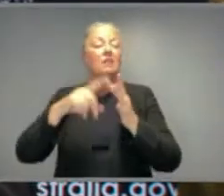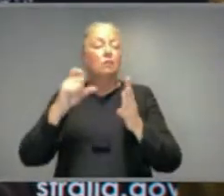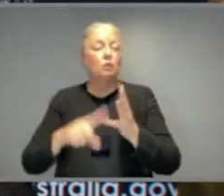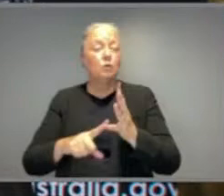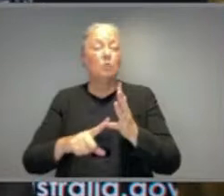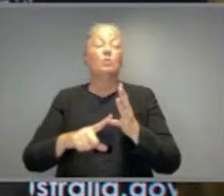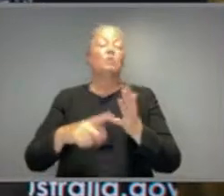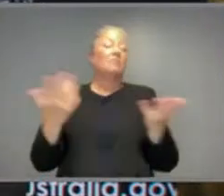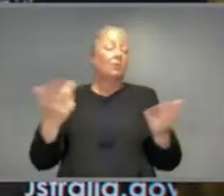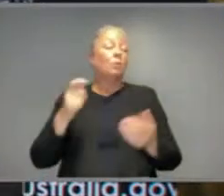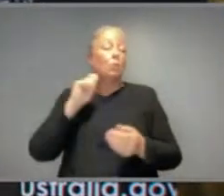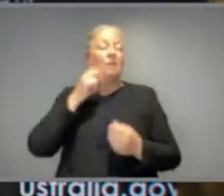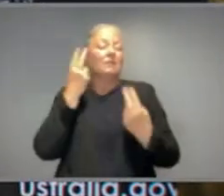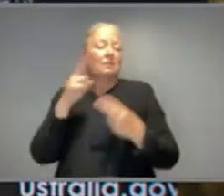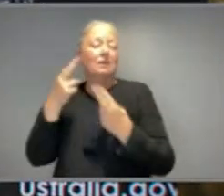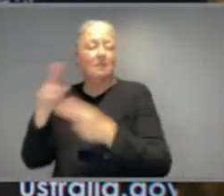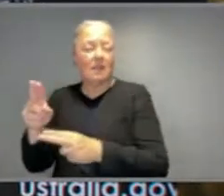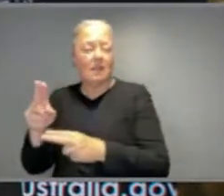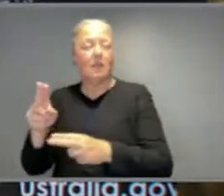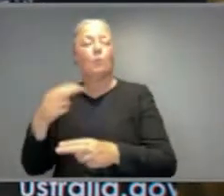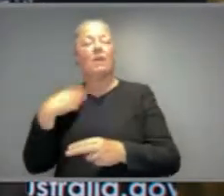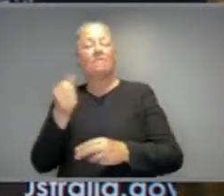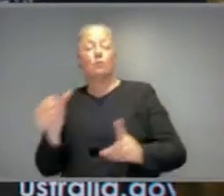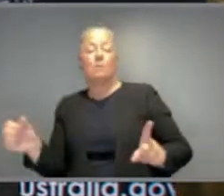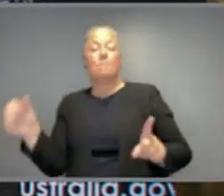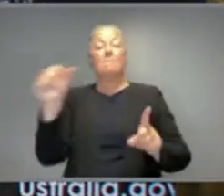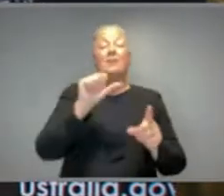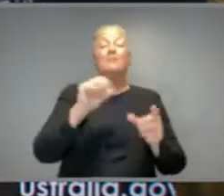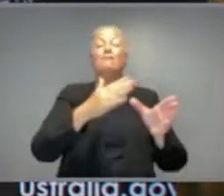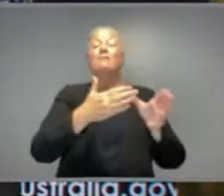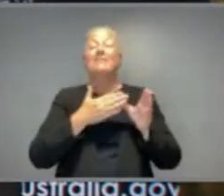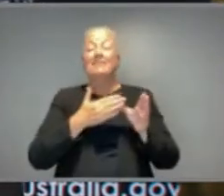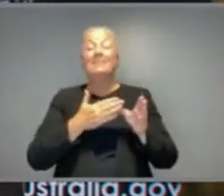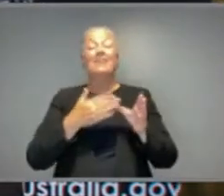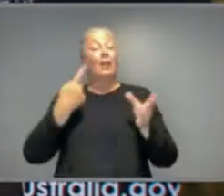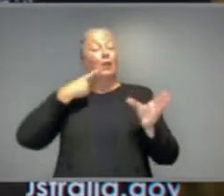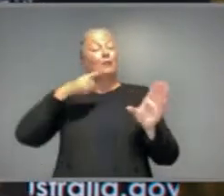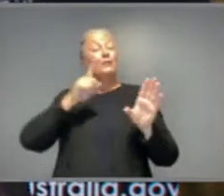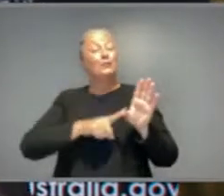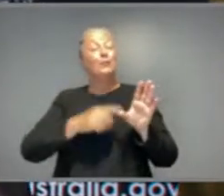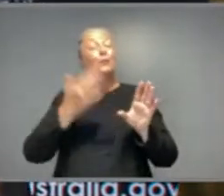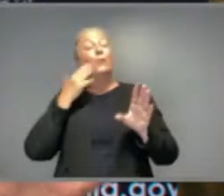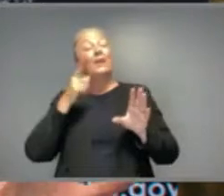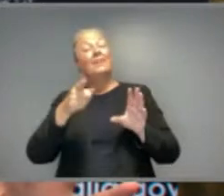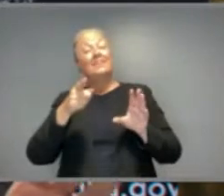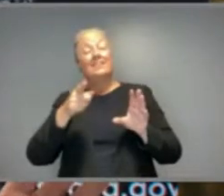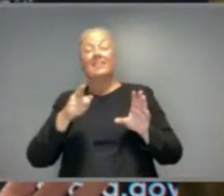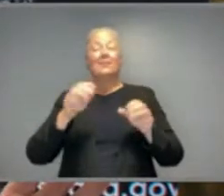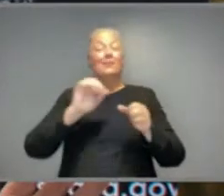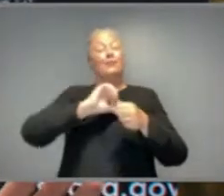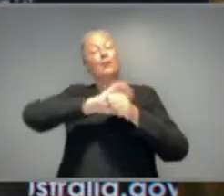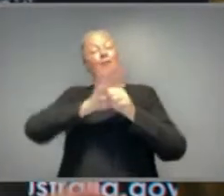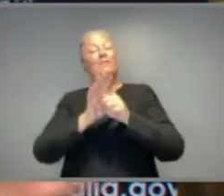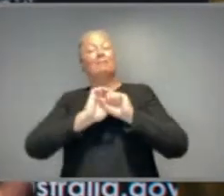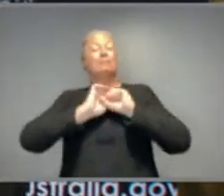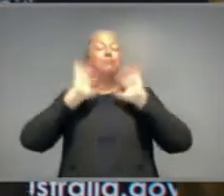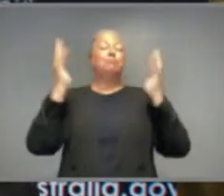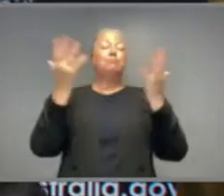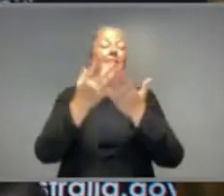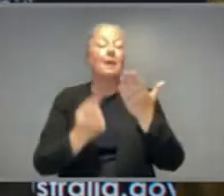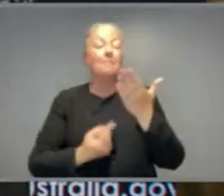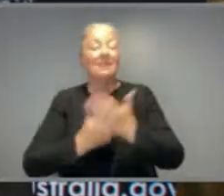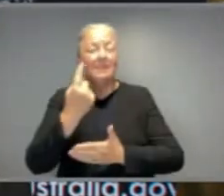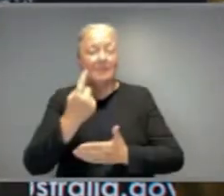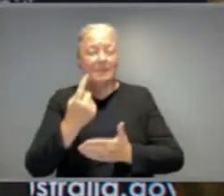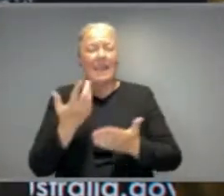that original suppression strategy that we had at the beginning of the pandemic last year, which was based on coping with that, as well as